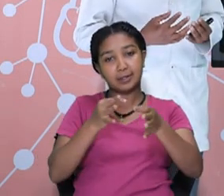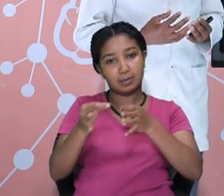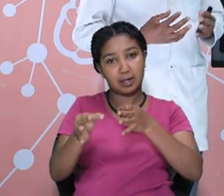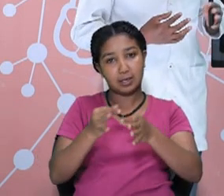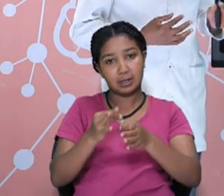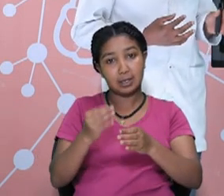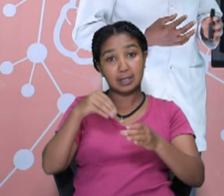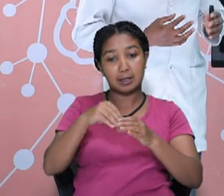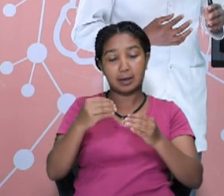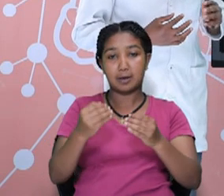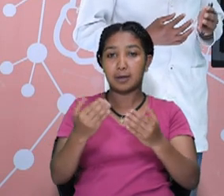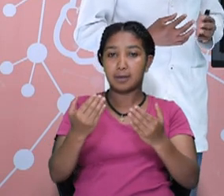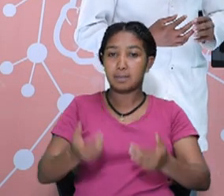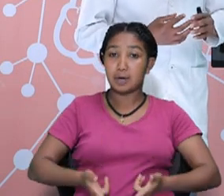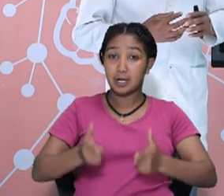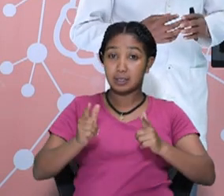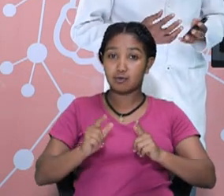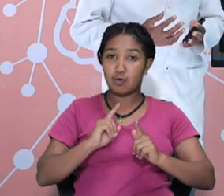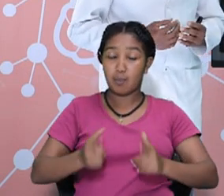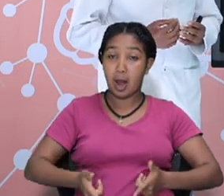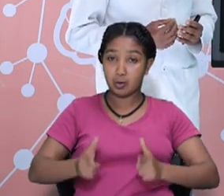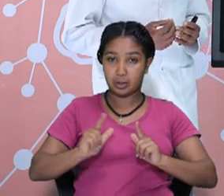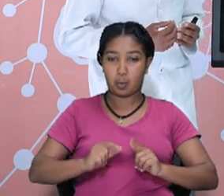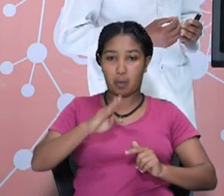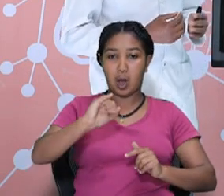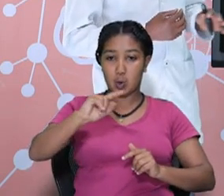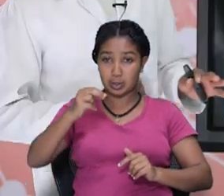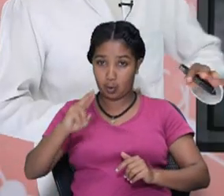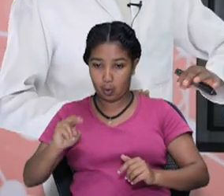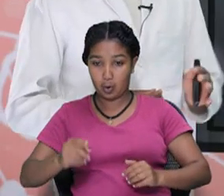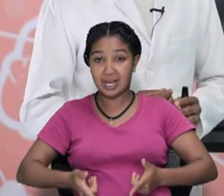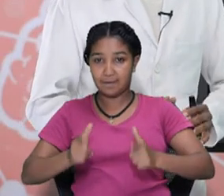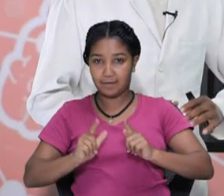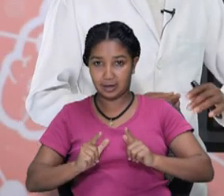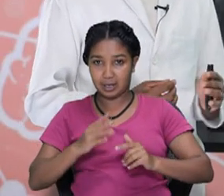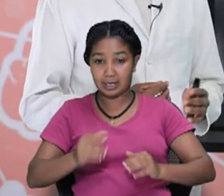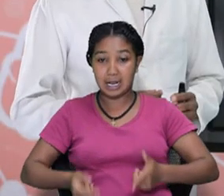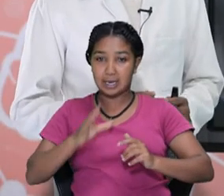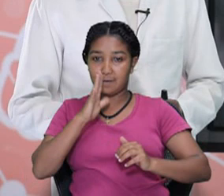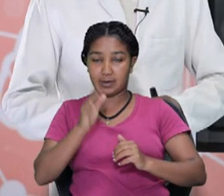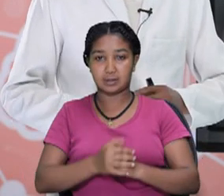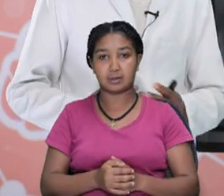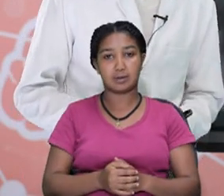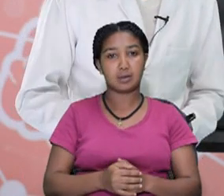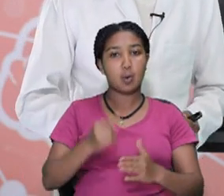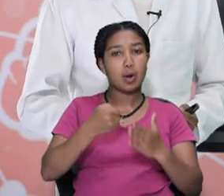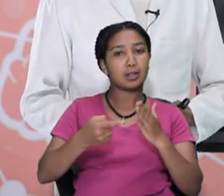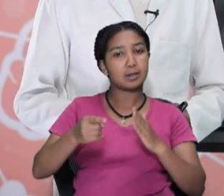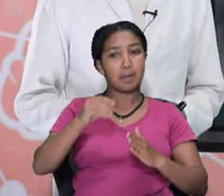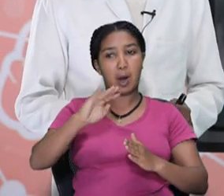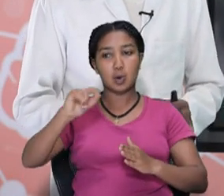explained in the presence of biotic and abiotic factors. So what are the biotic factors of the